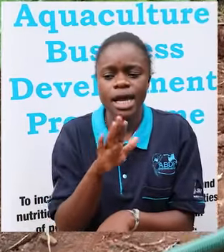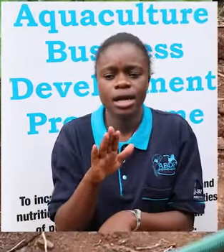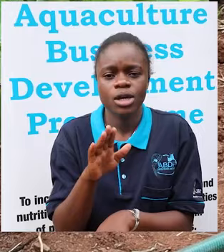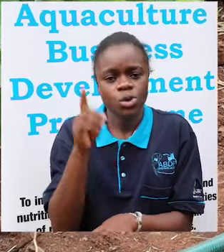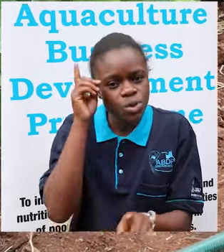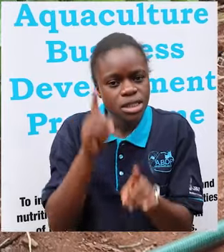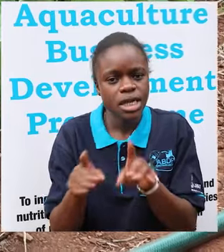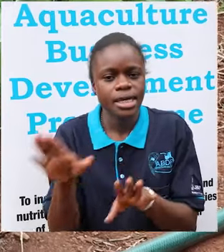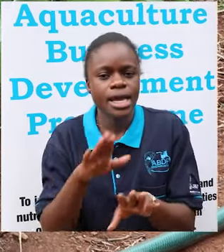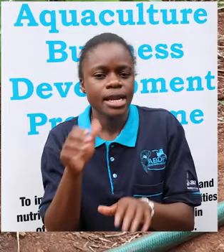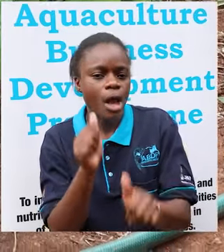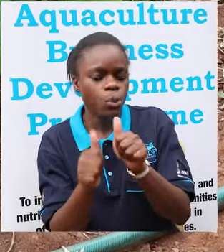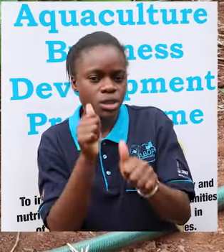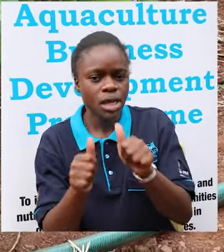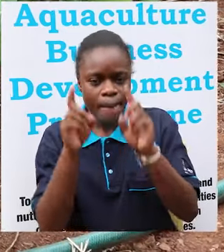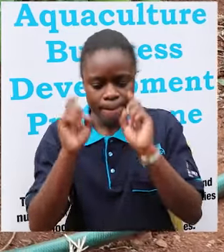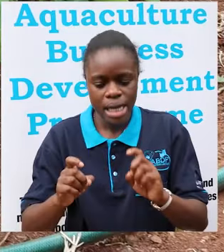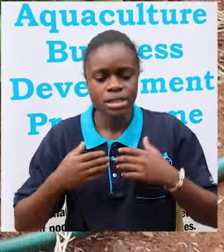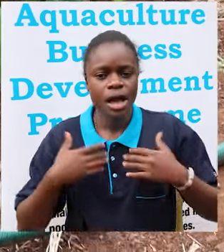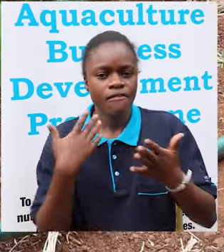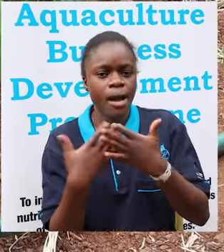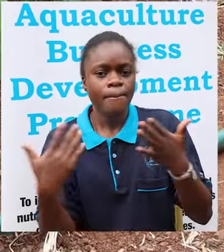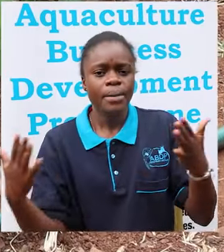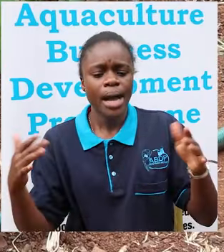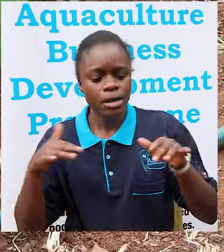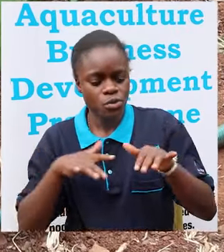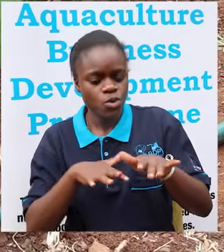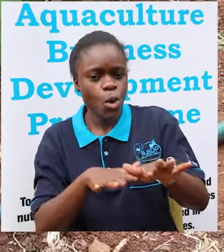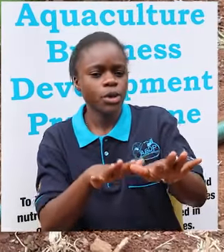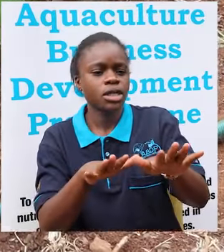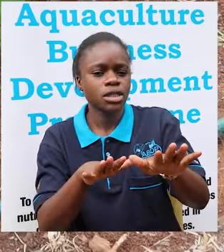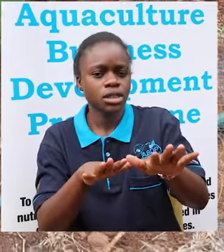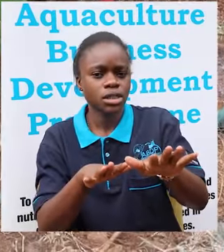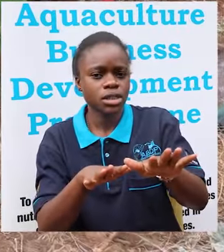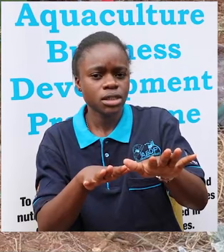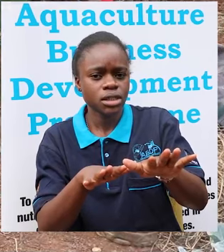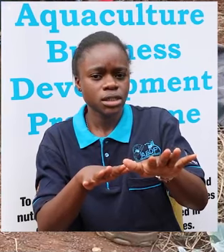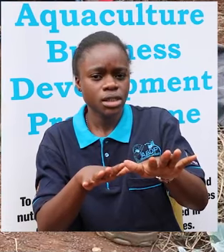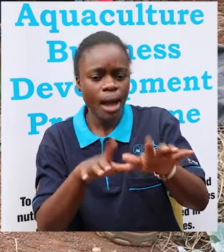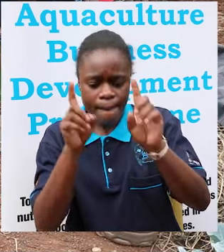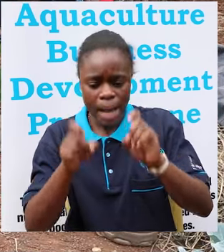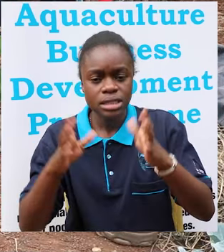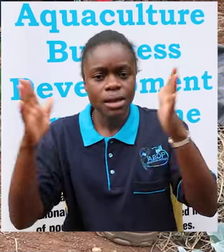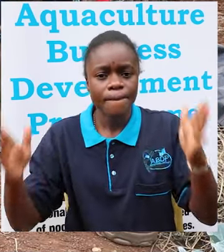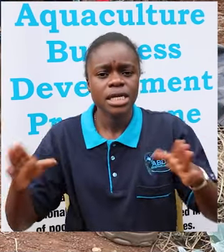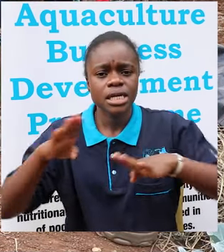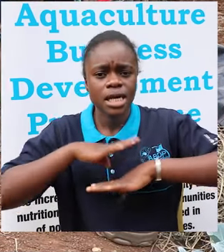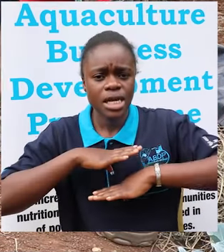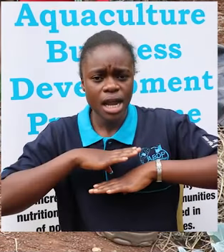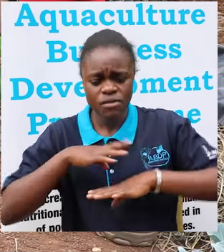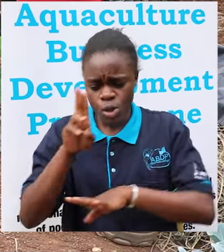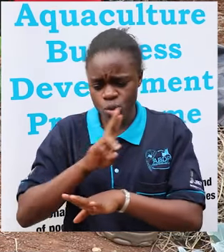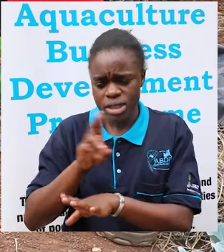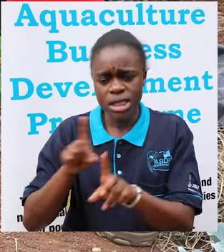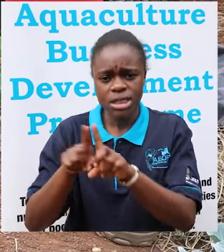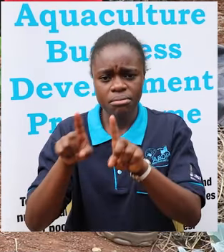space. Once you lay your paper down, make sure the paper, it will overflow because it will be big enough,